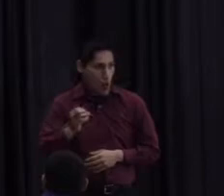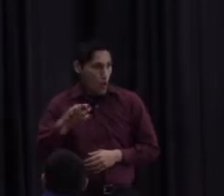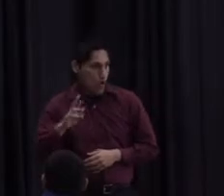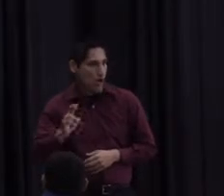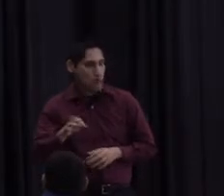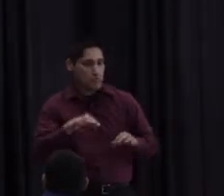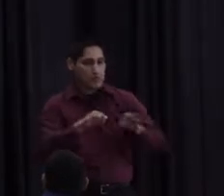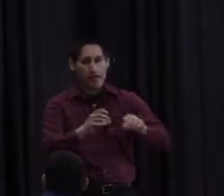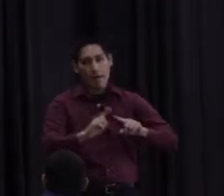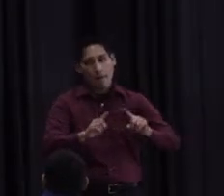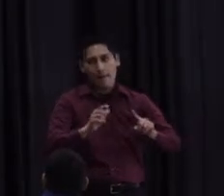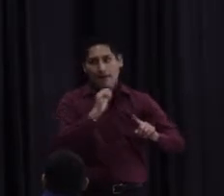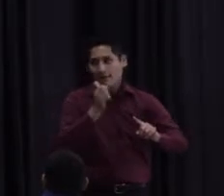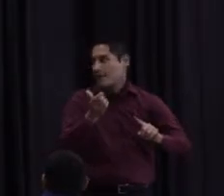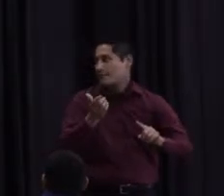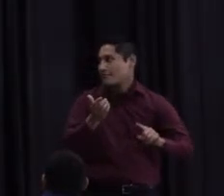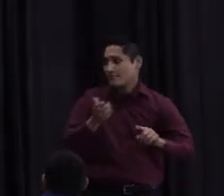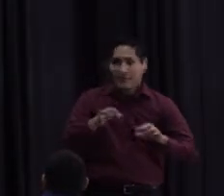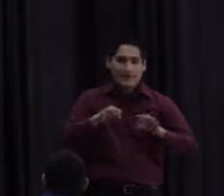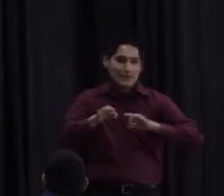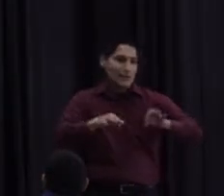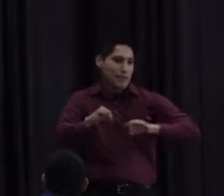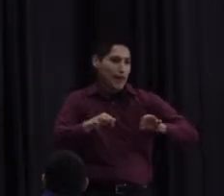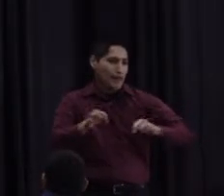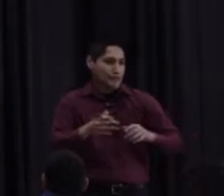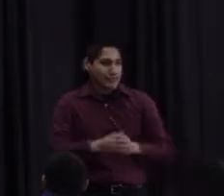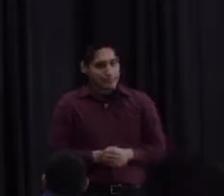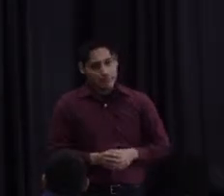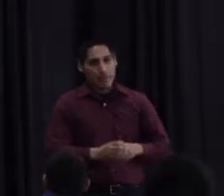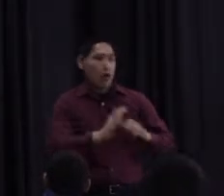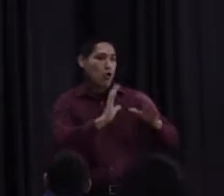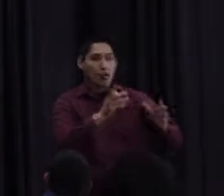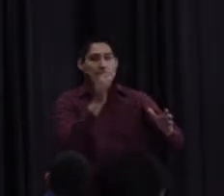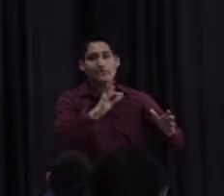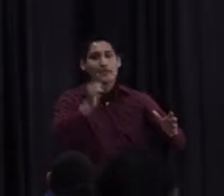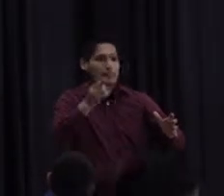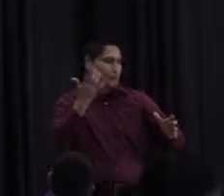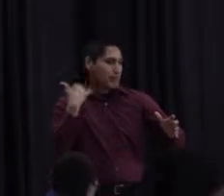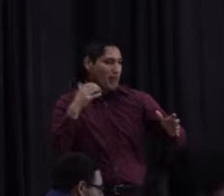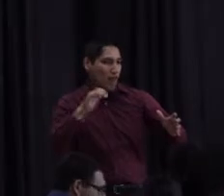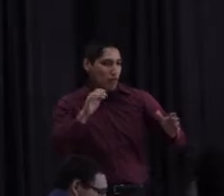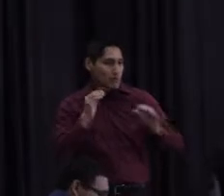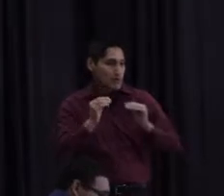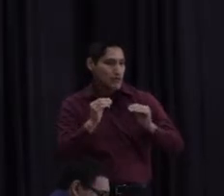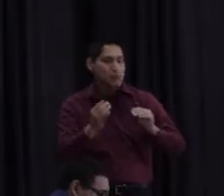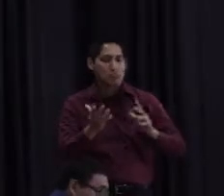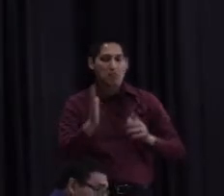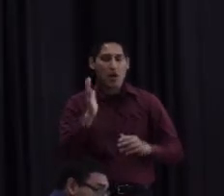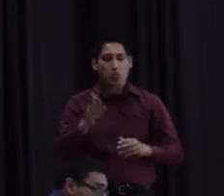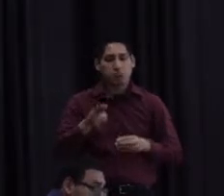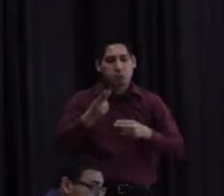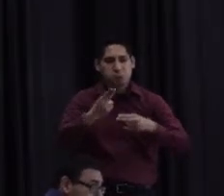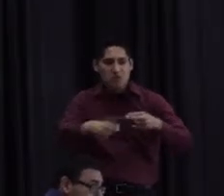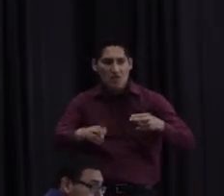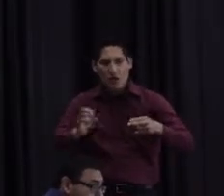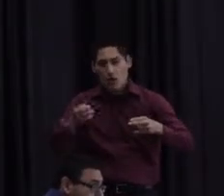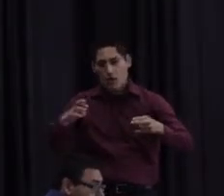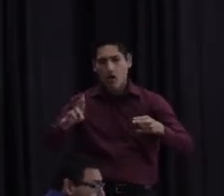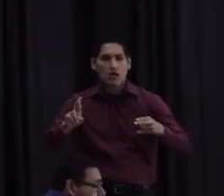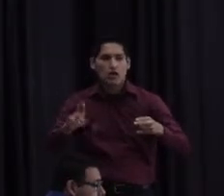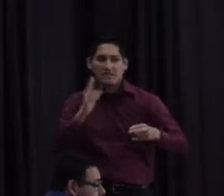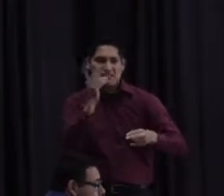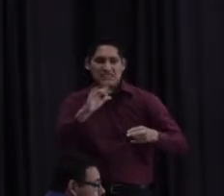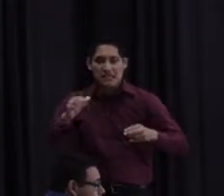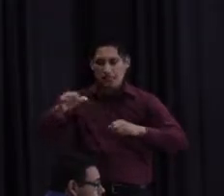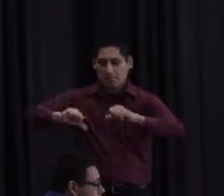same workshop that I did yesterday on OER. I'm going to go into a little bit of the art and a little bit of the science so